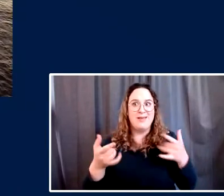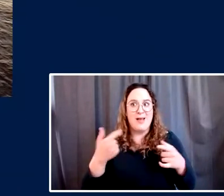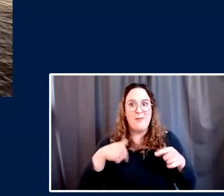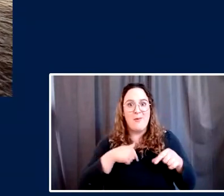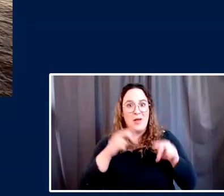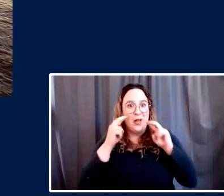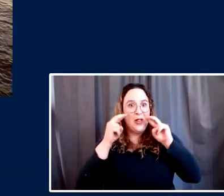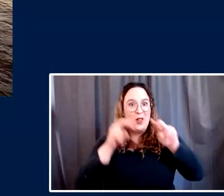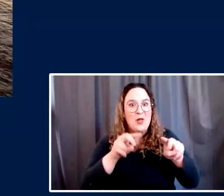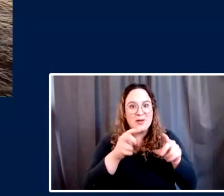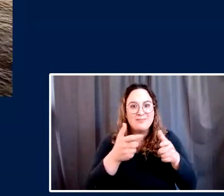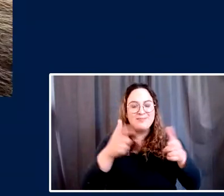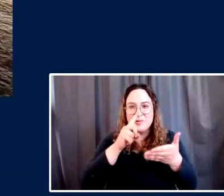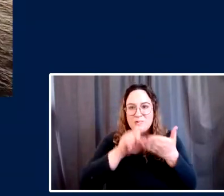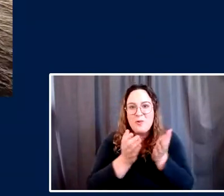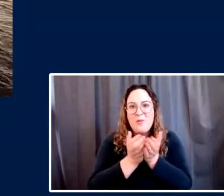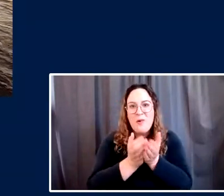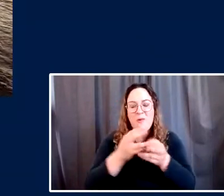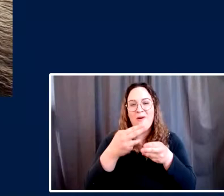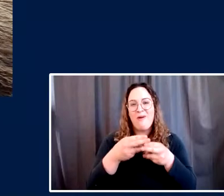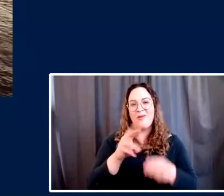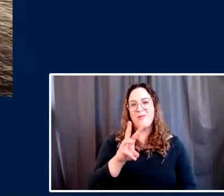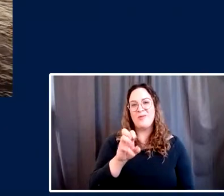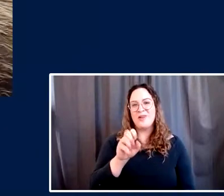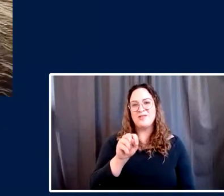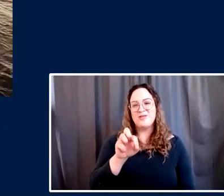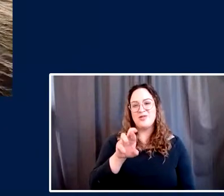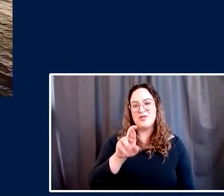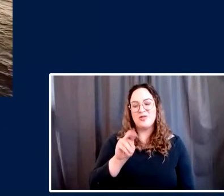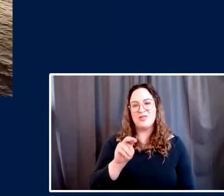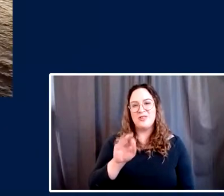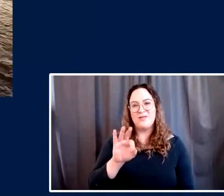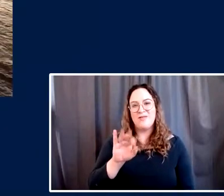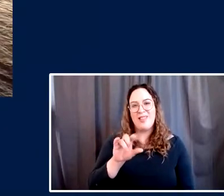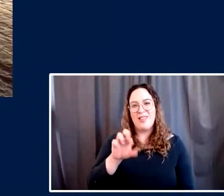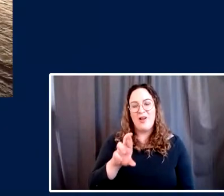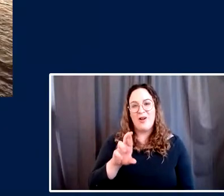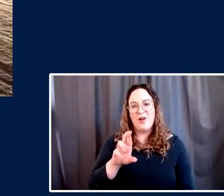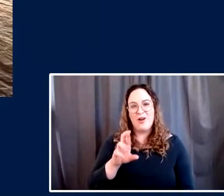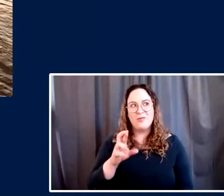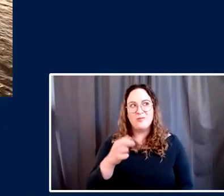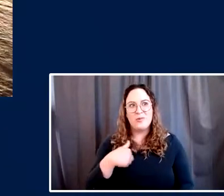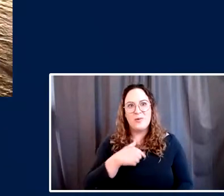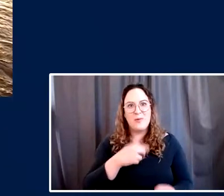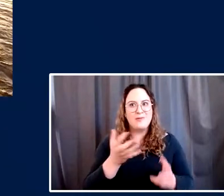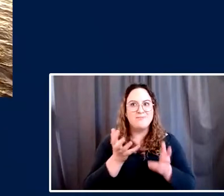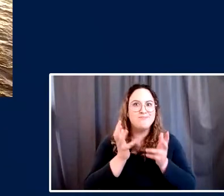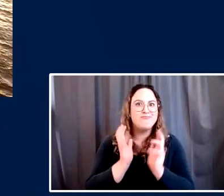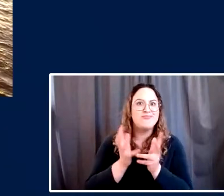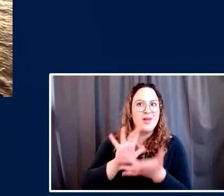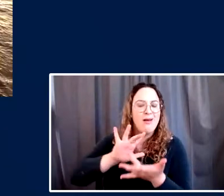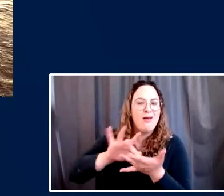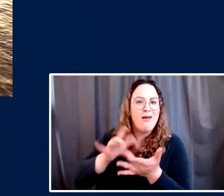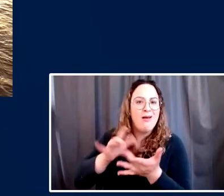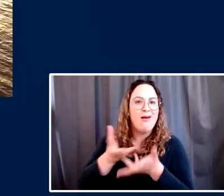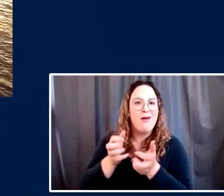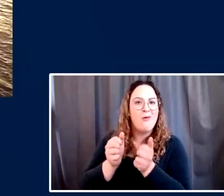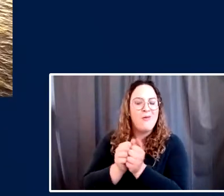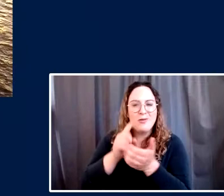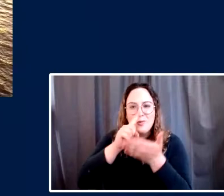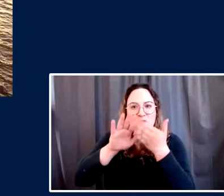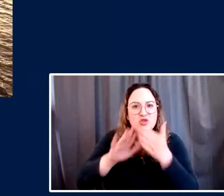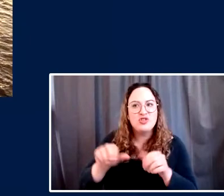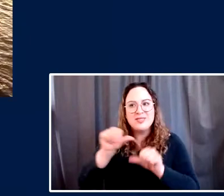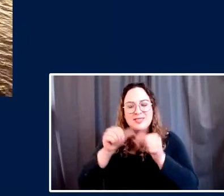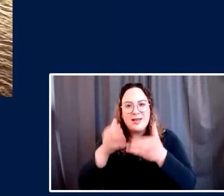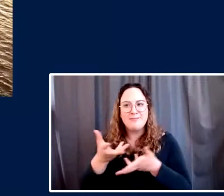we're going to be exploring these beautiful gardens and talk with the scientists about the work they're doing at Sur Ridge. We're also going to get